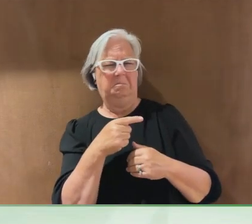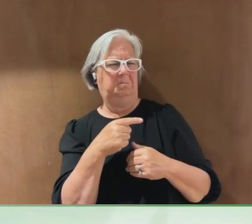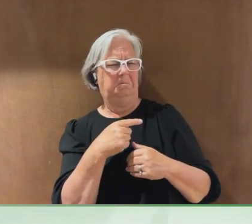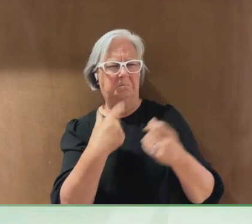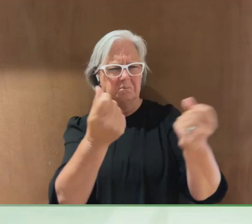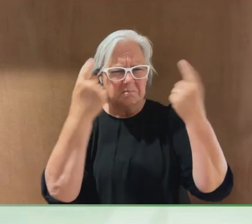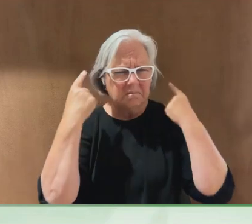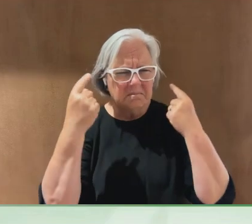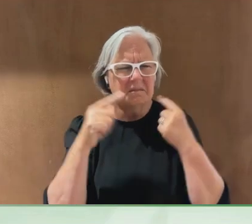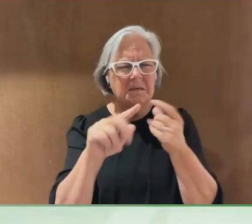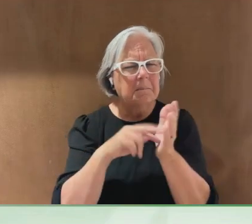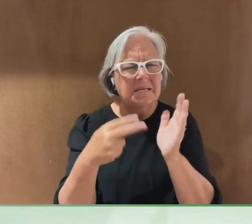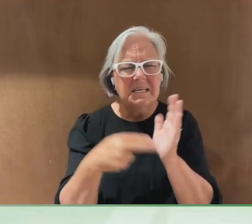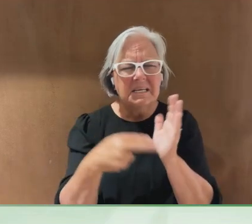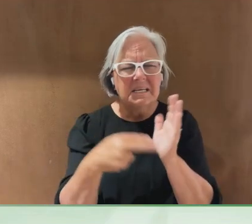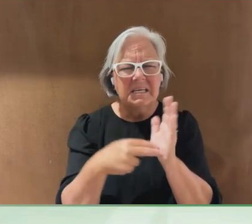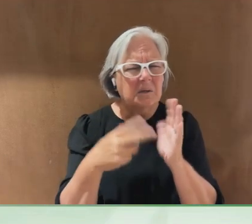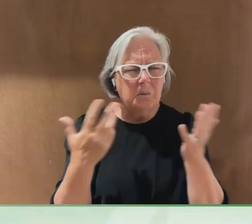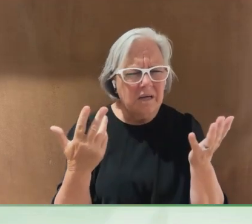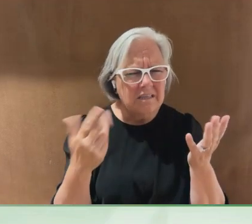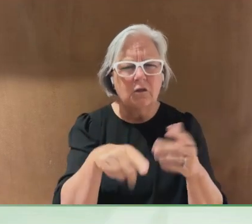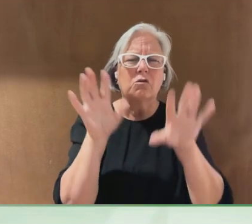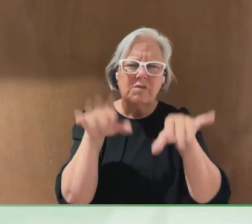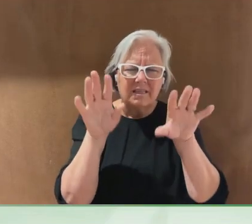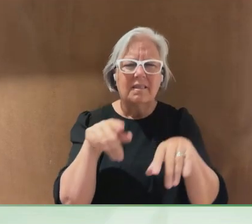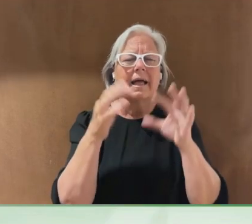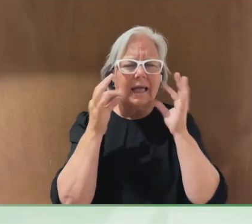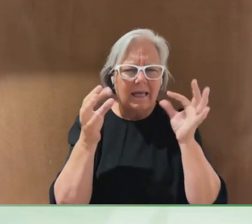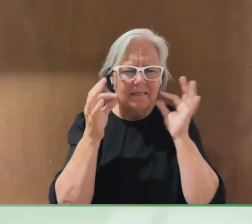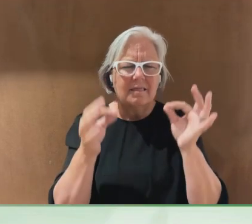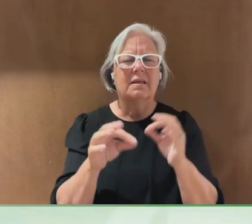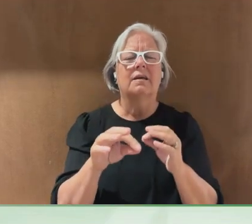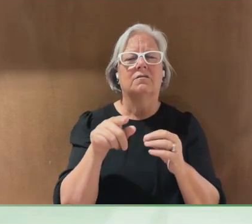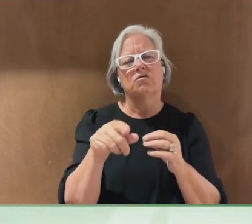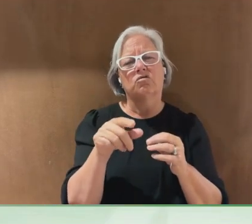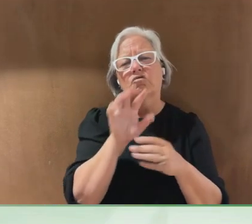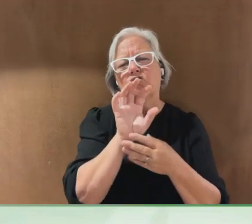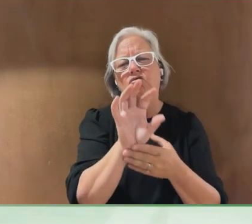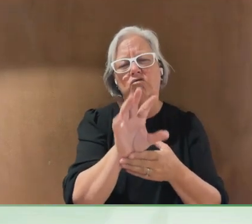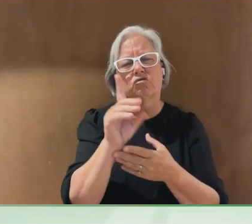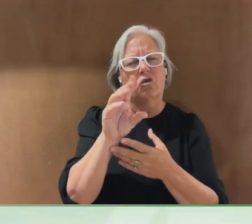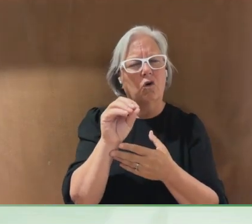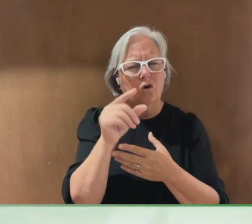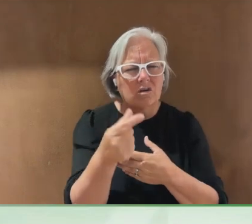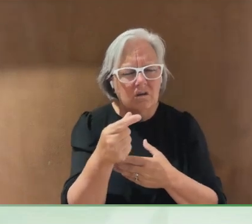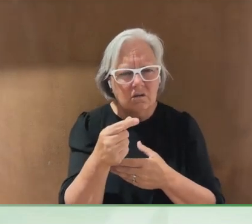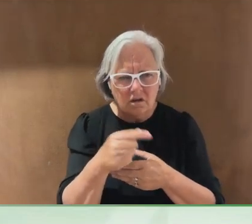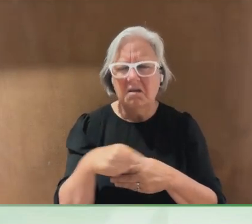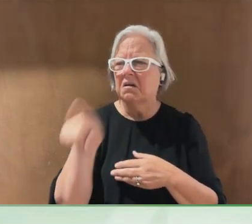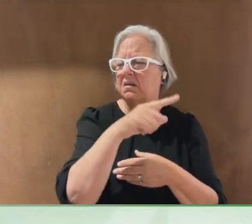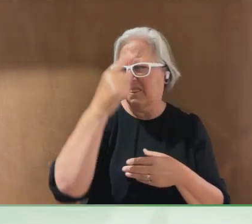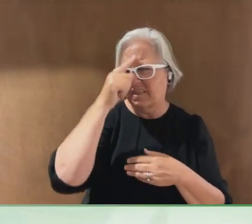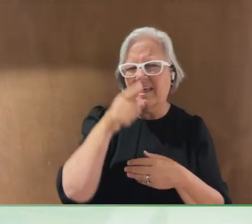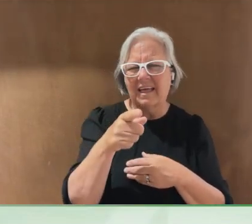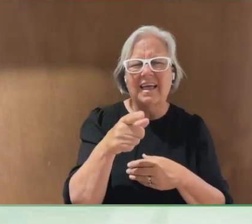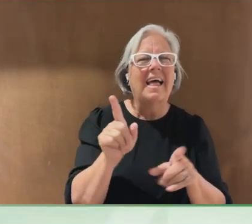mean? I thought that was interesting. It never occurred to me. The second one, what does this joke mean? So this one Googler has